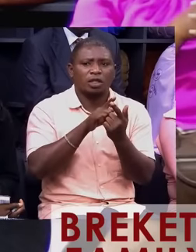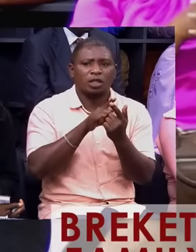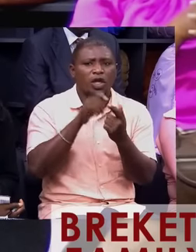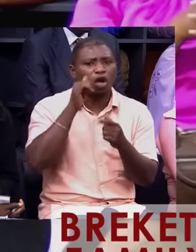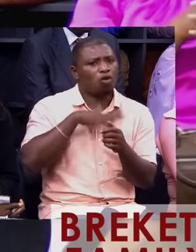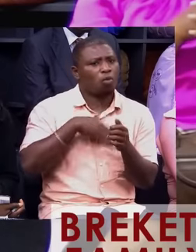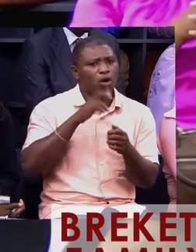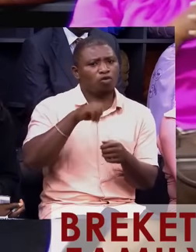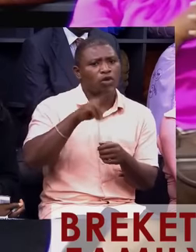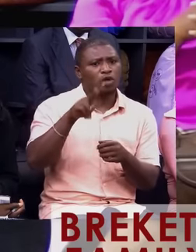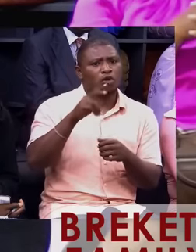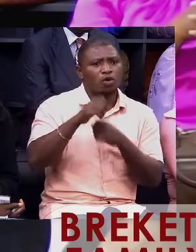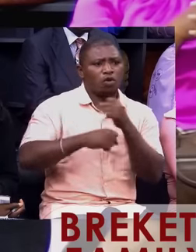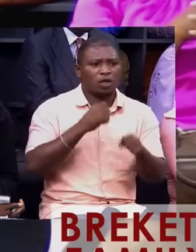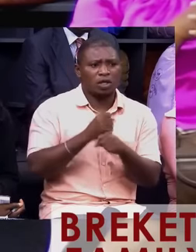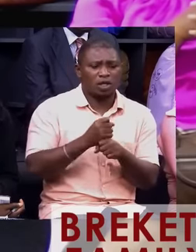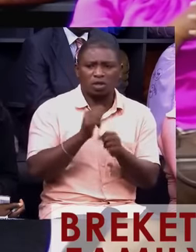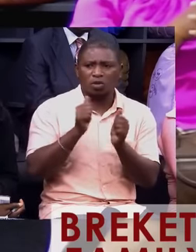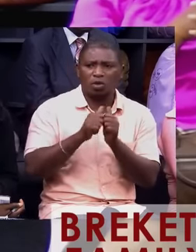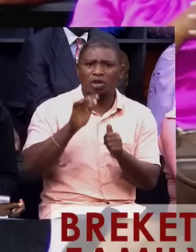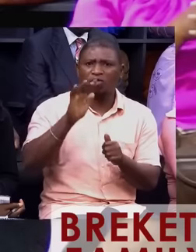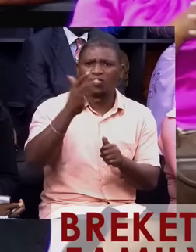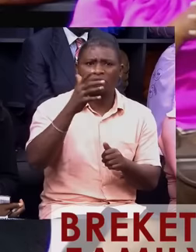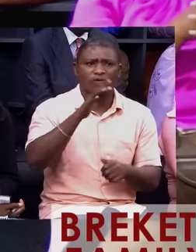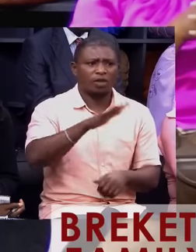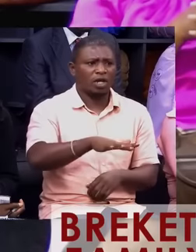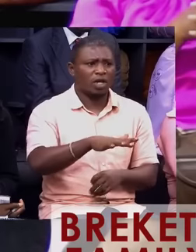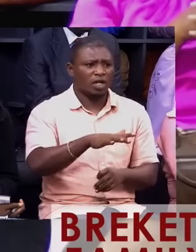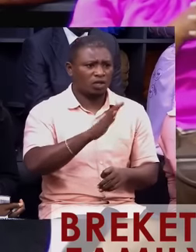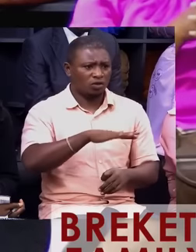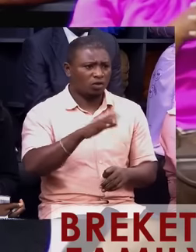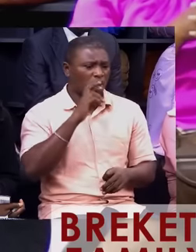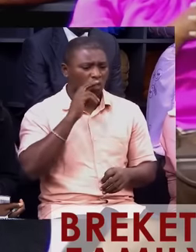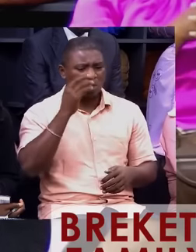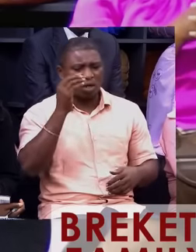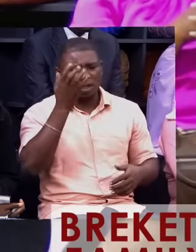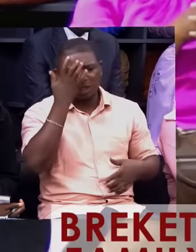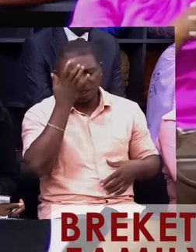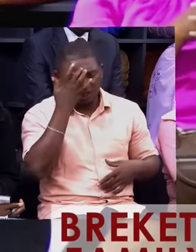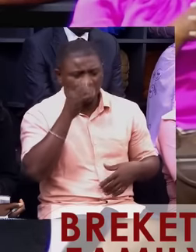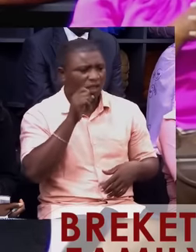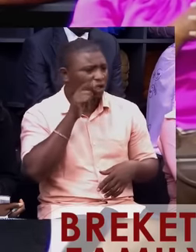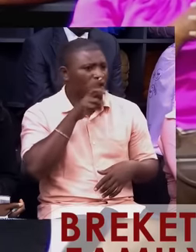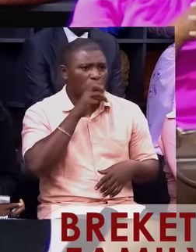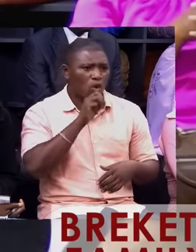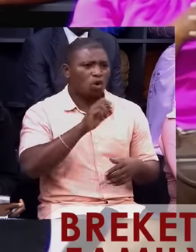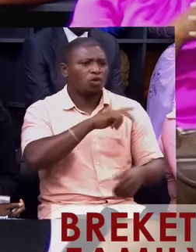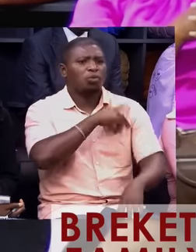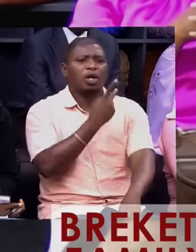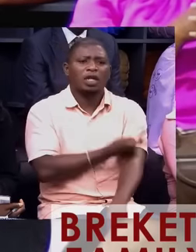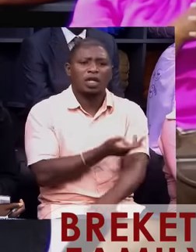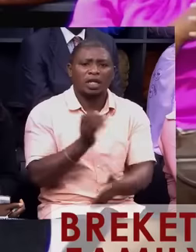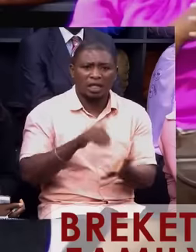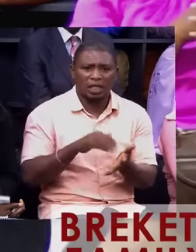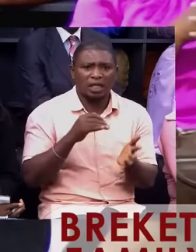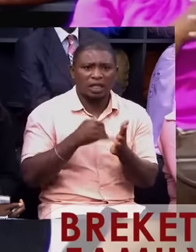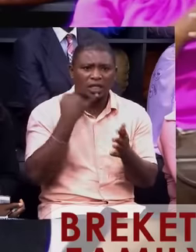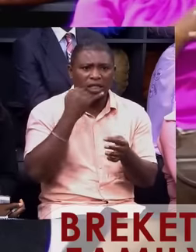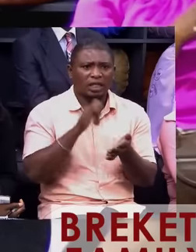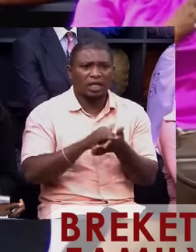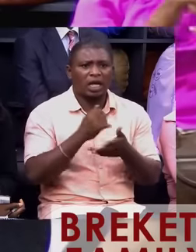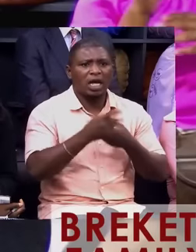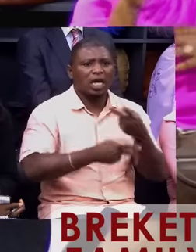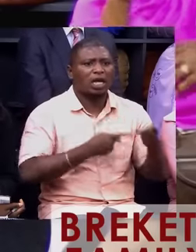child she was Mal nished the children were sick she was pregnant again it is that kind